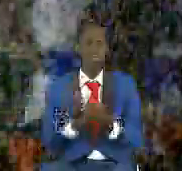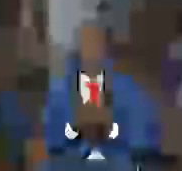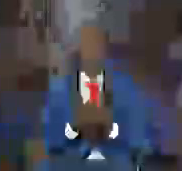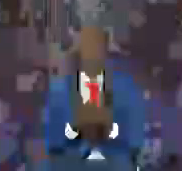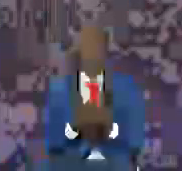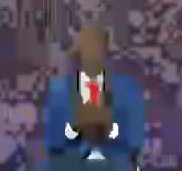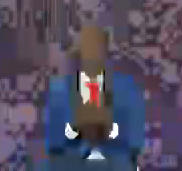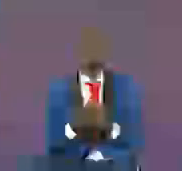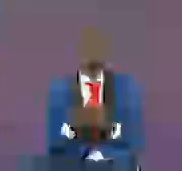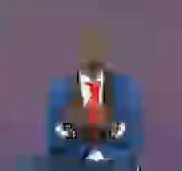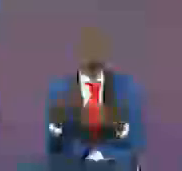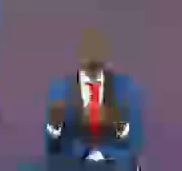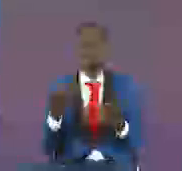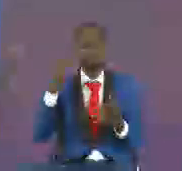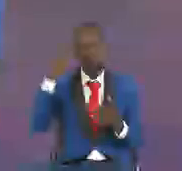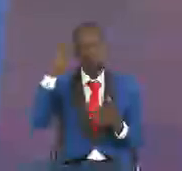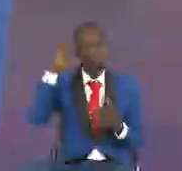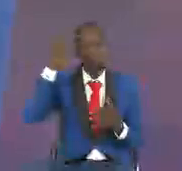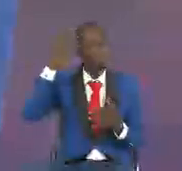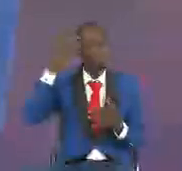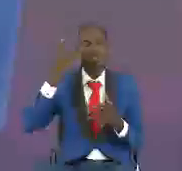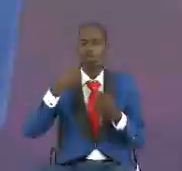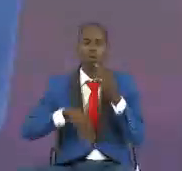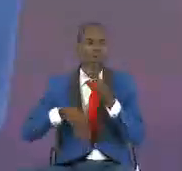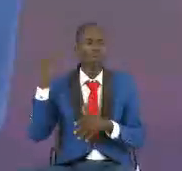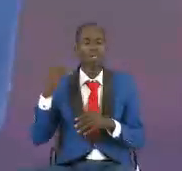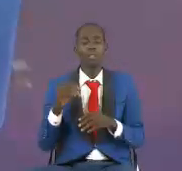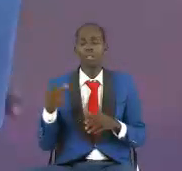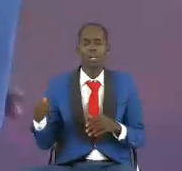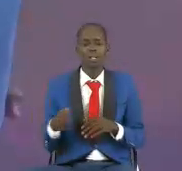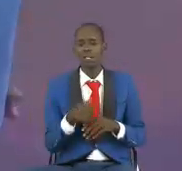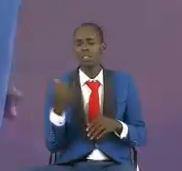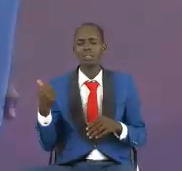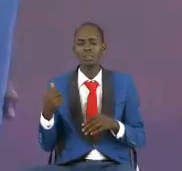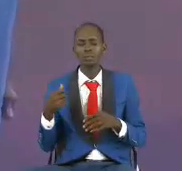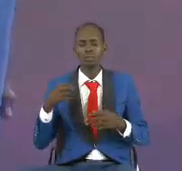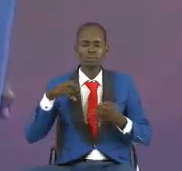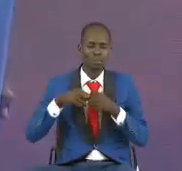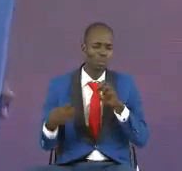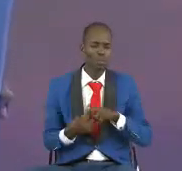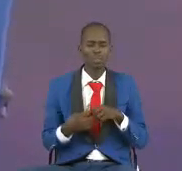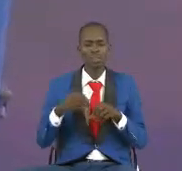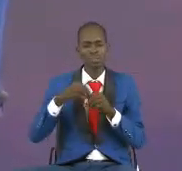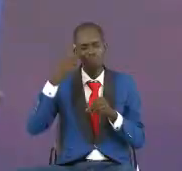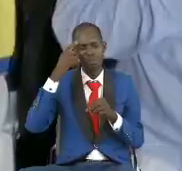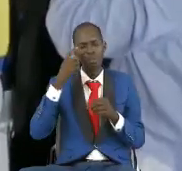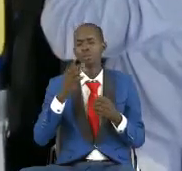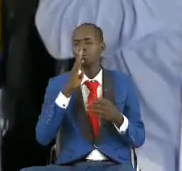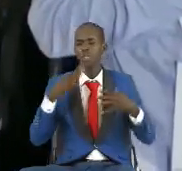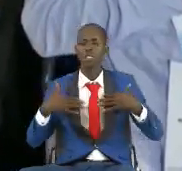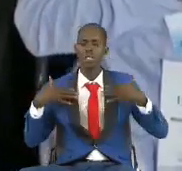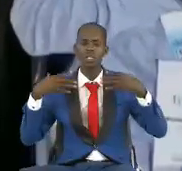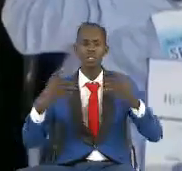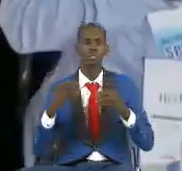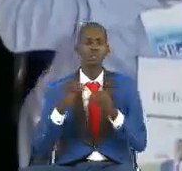Madness, come out. Any psychological problem, be healed in Jesus'